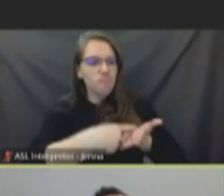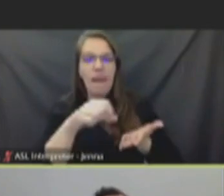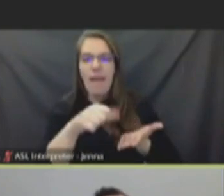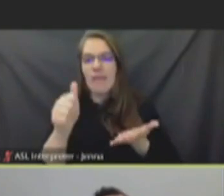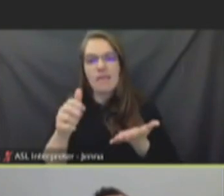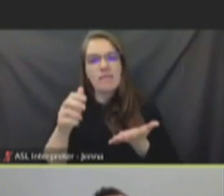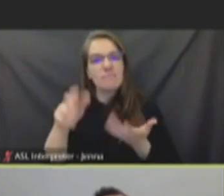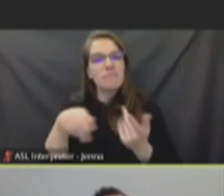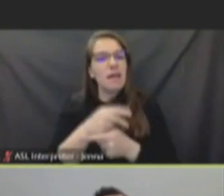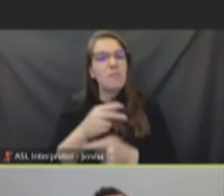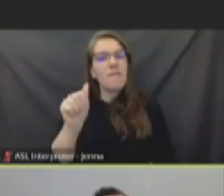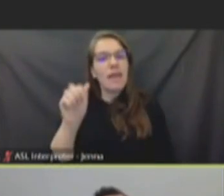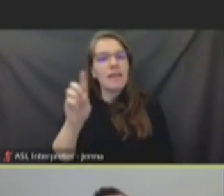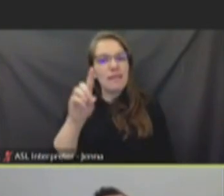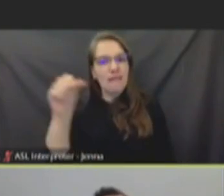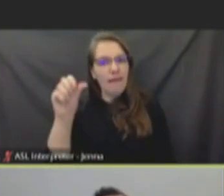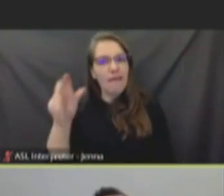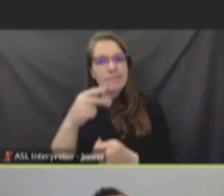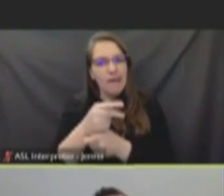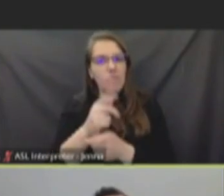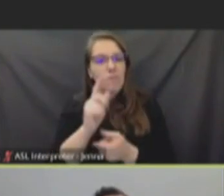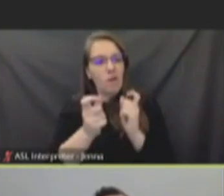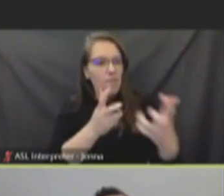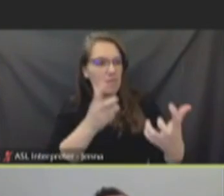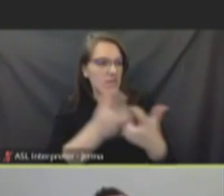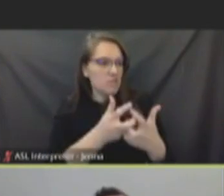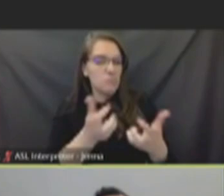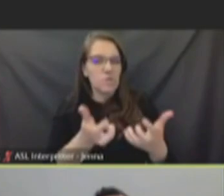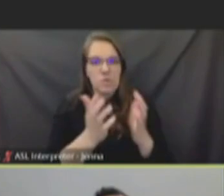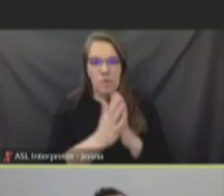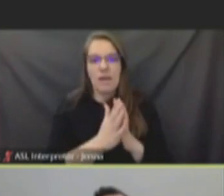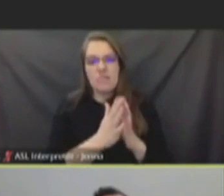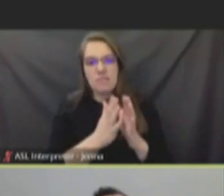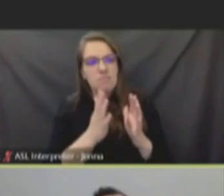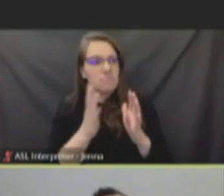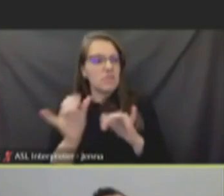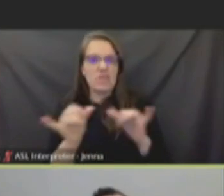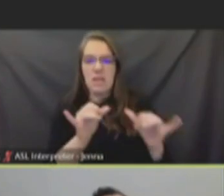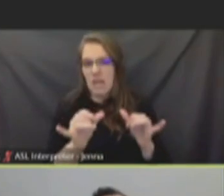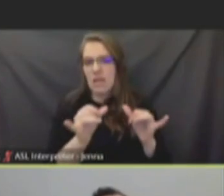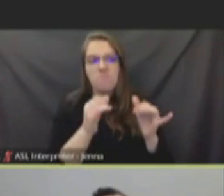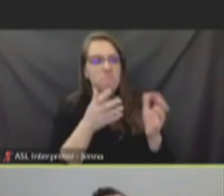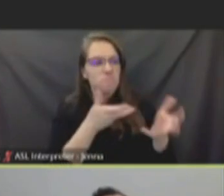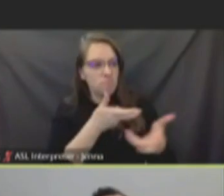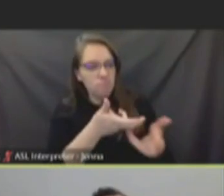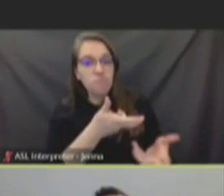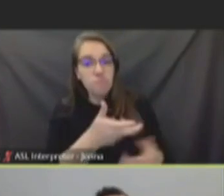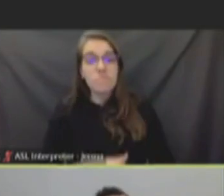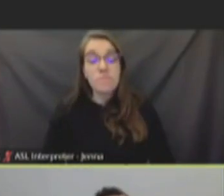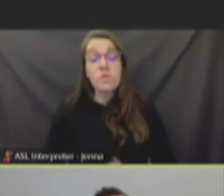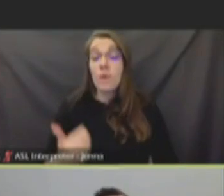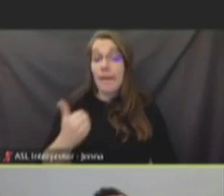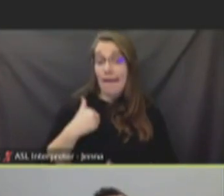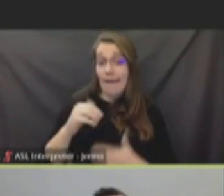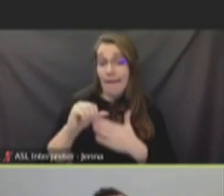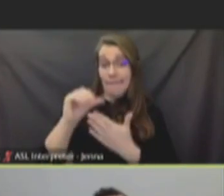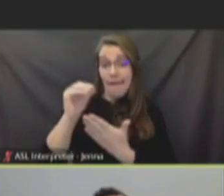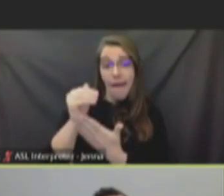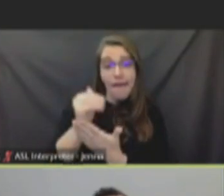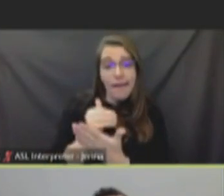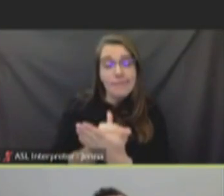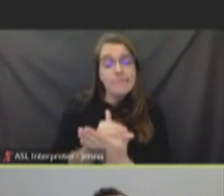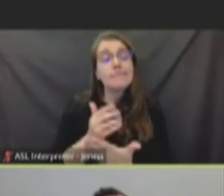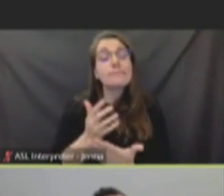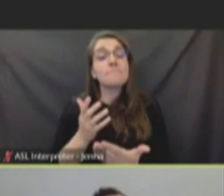type of accommodation request would follow. So that's guidance that we've put out. We continue to sort